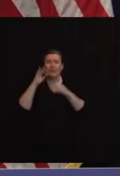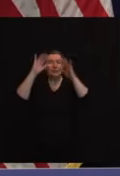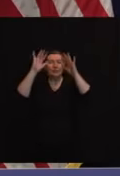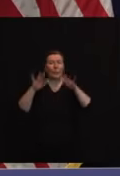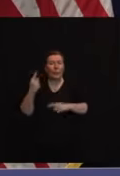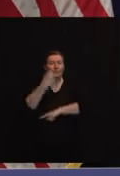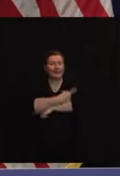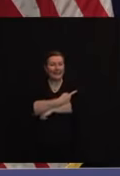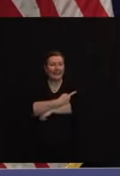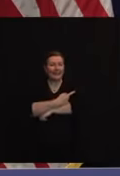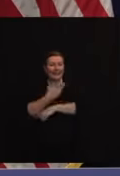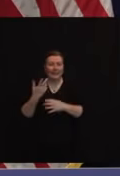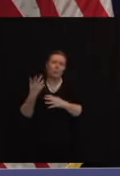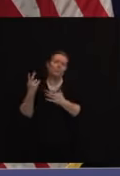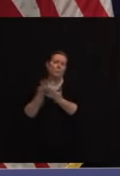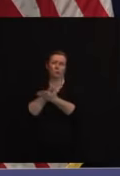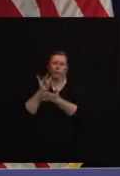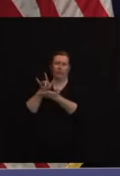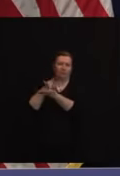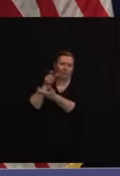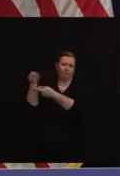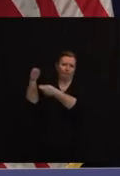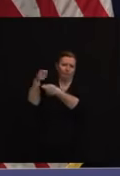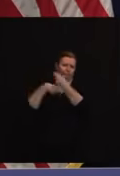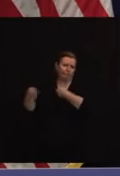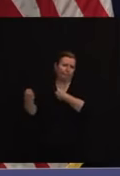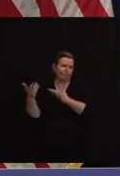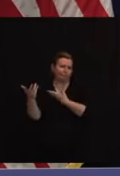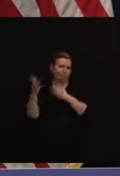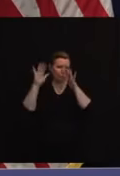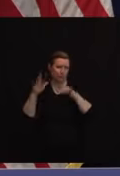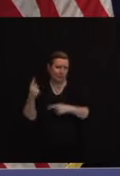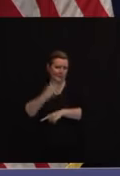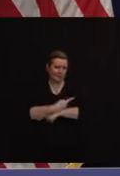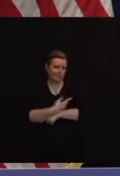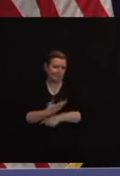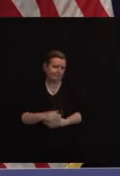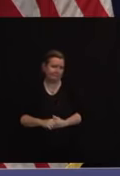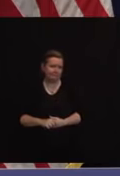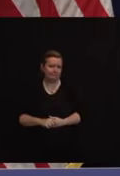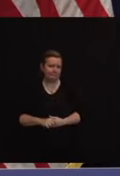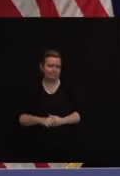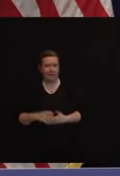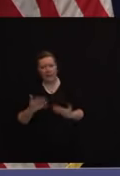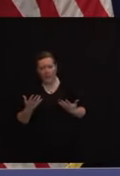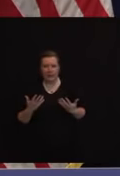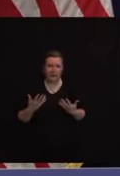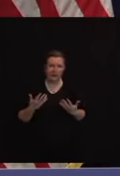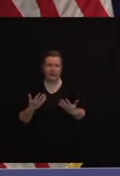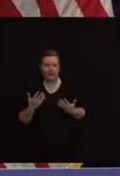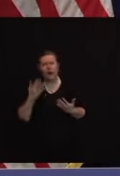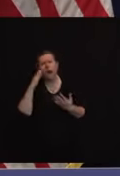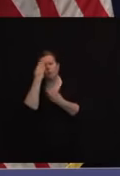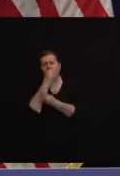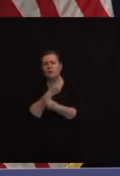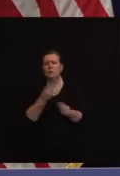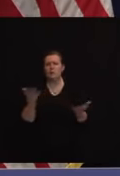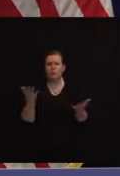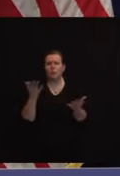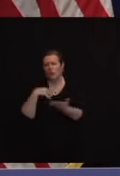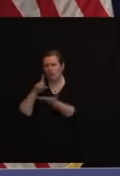school year. The only question is it going to be remote or physical? And so we'll come back to you as soon as we know. Thank you so much. Sir.